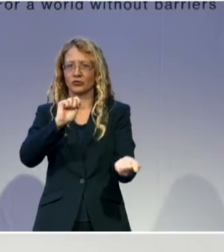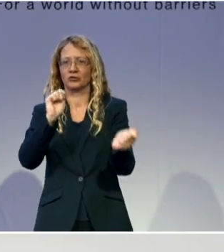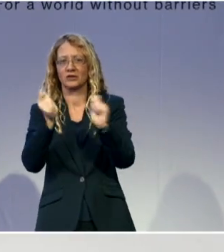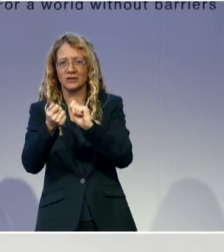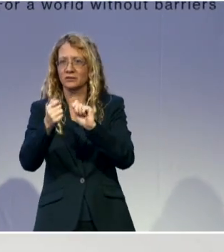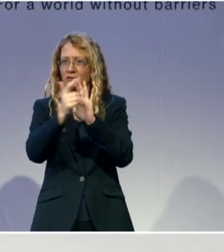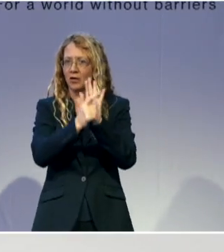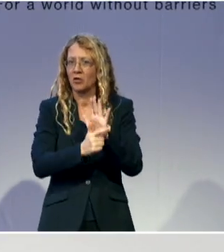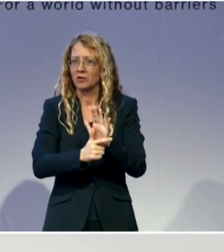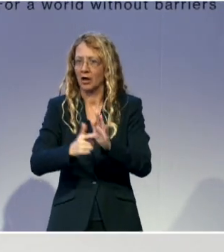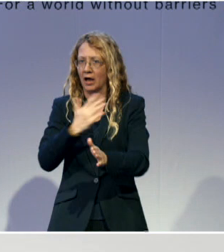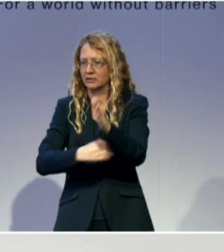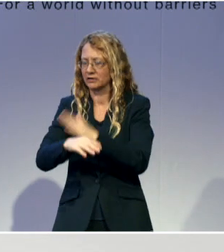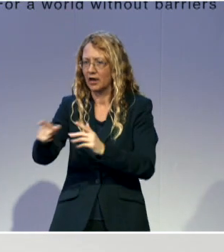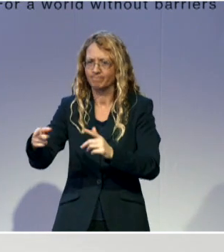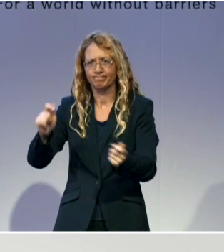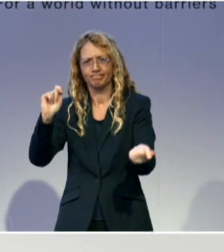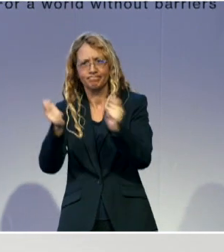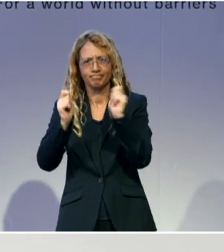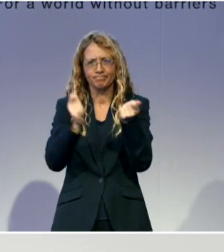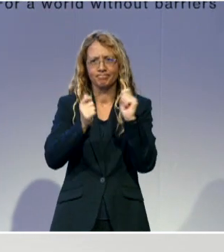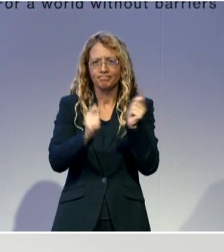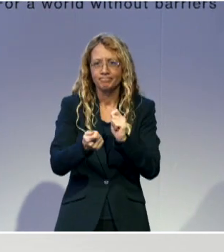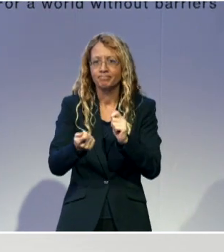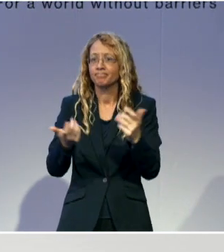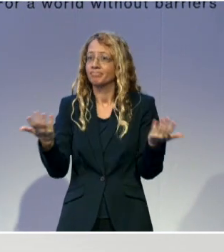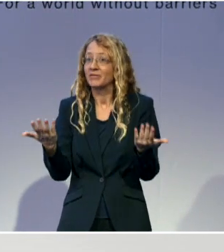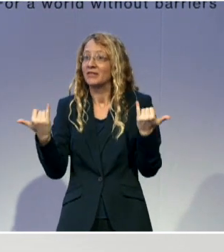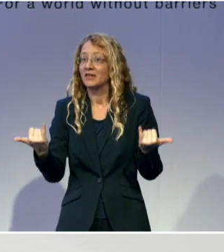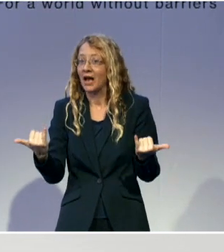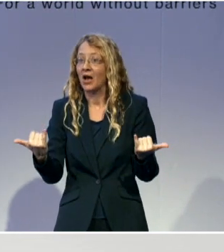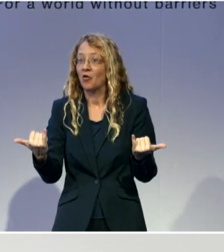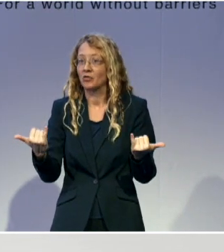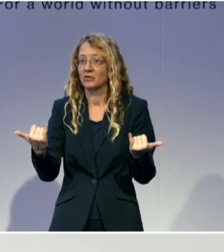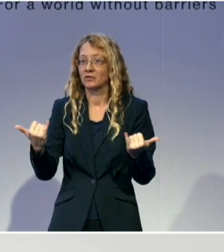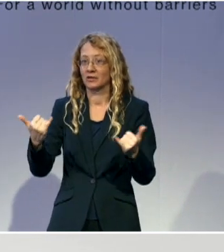Disabilities Act.